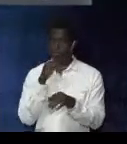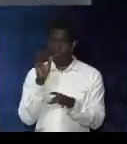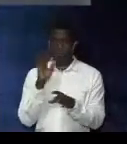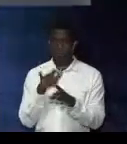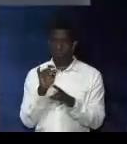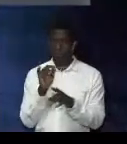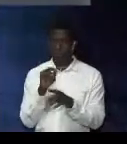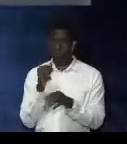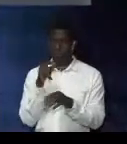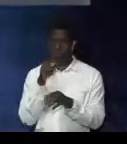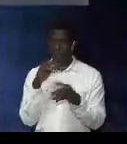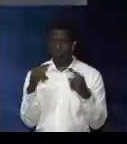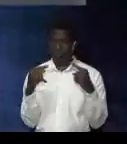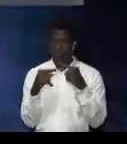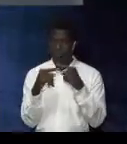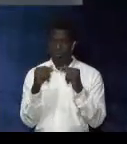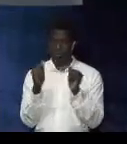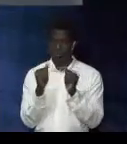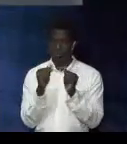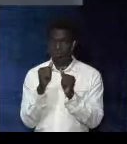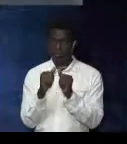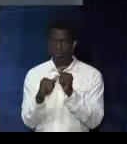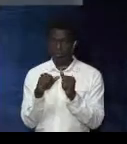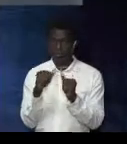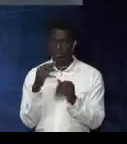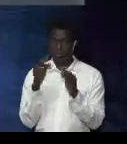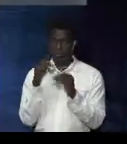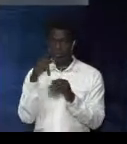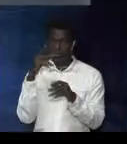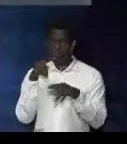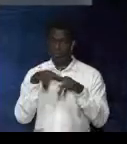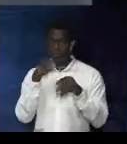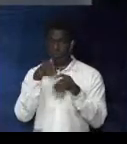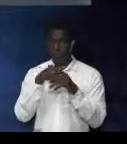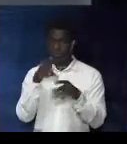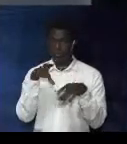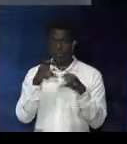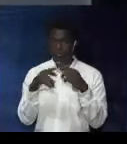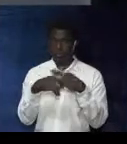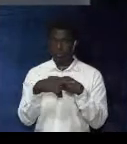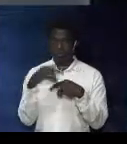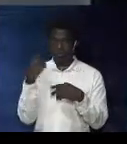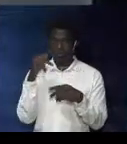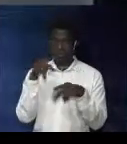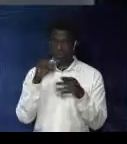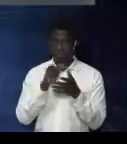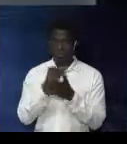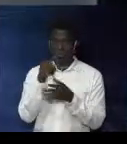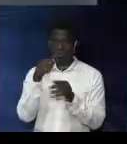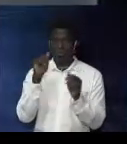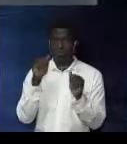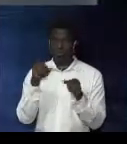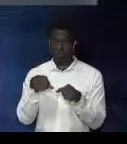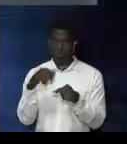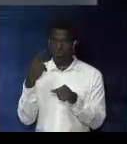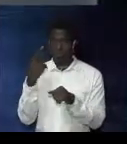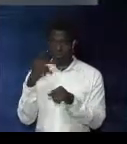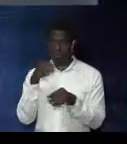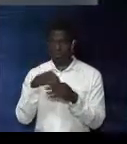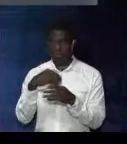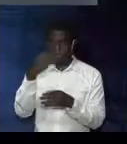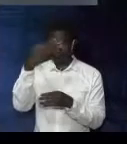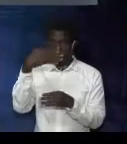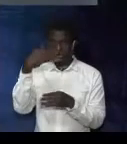touching. They are opposite each other. If you are sitting in your classroom, the person that you can see directly opposite in front of you is